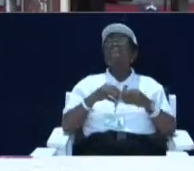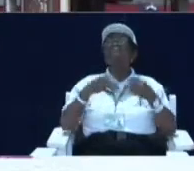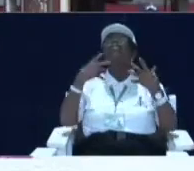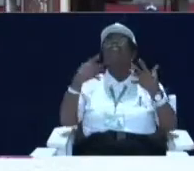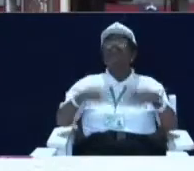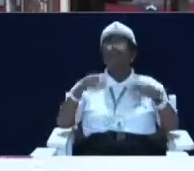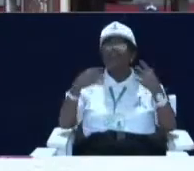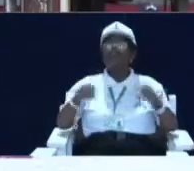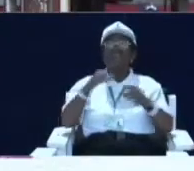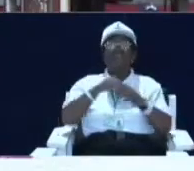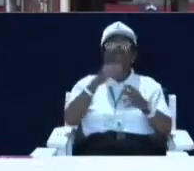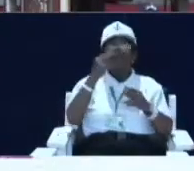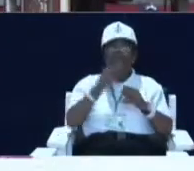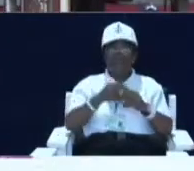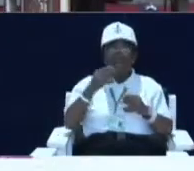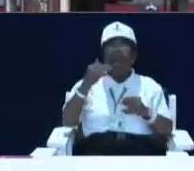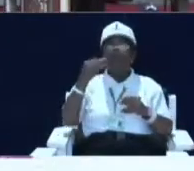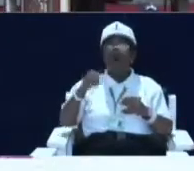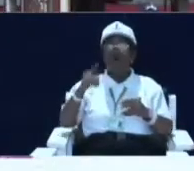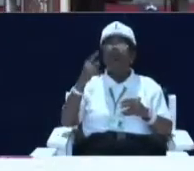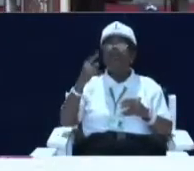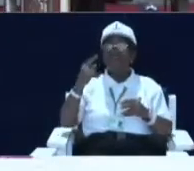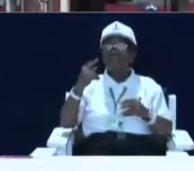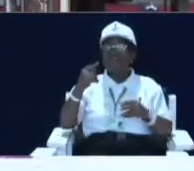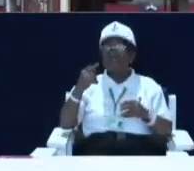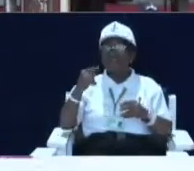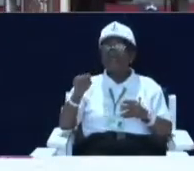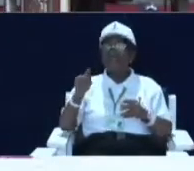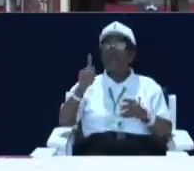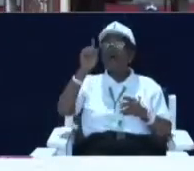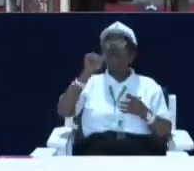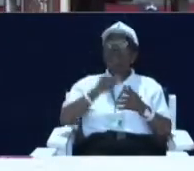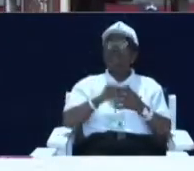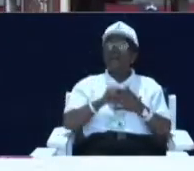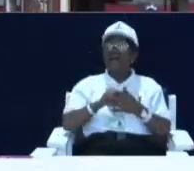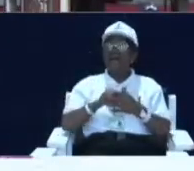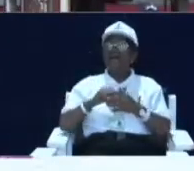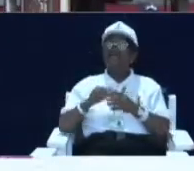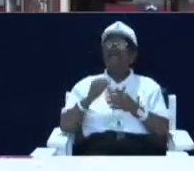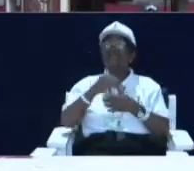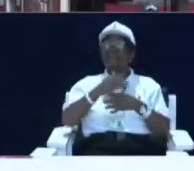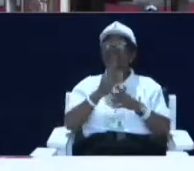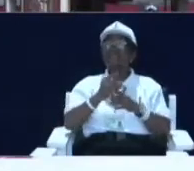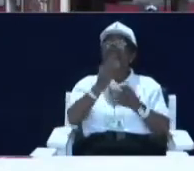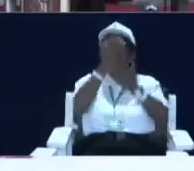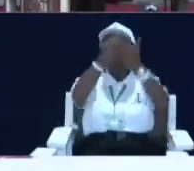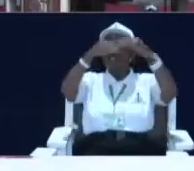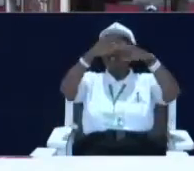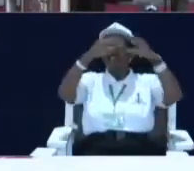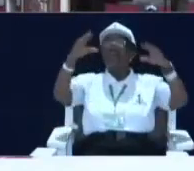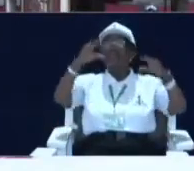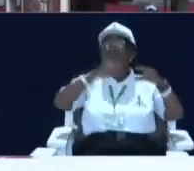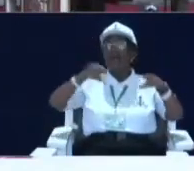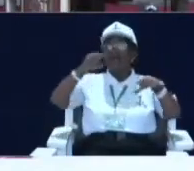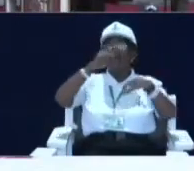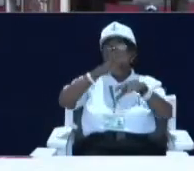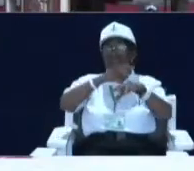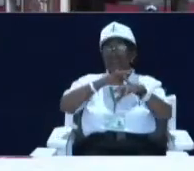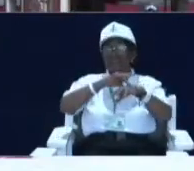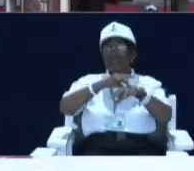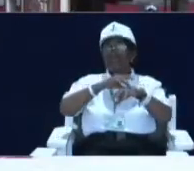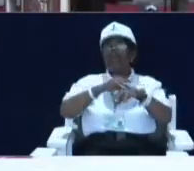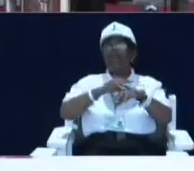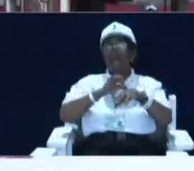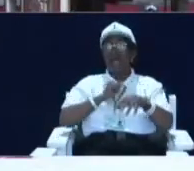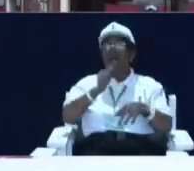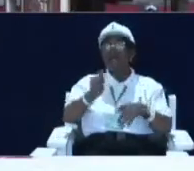In the name of the one who owns the heaven and the earth, according to one of my sons,